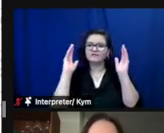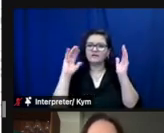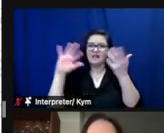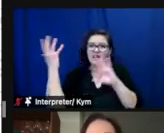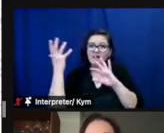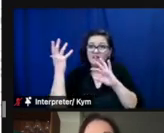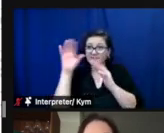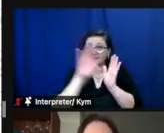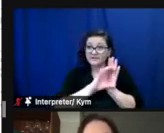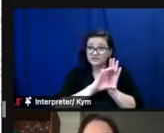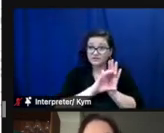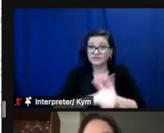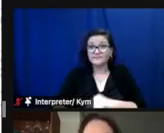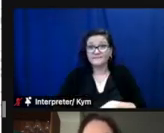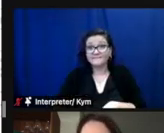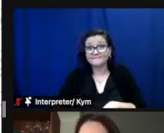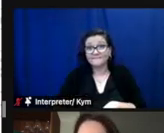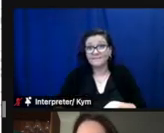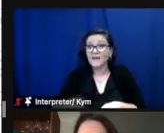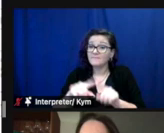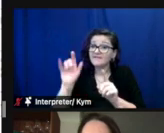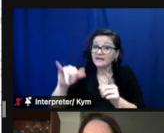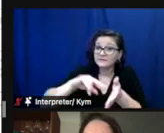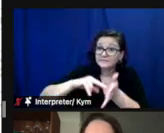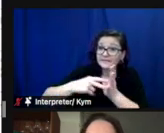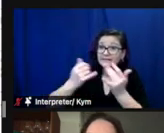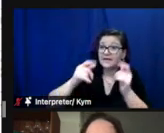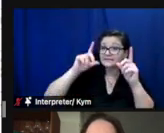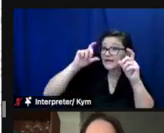Yeah, but that's why. So I think it's mainly because